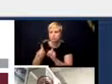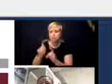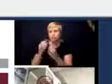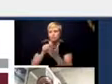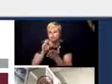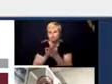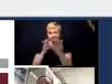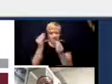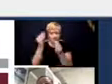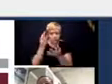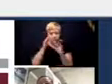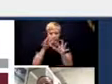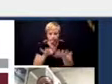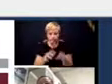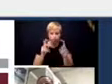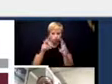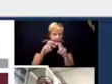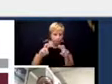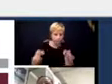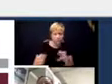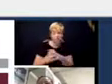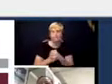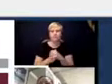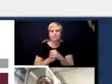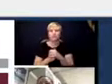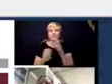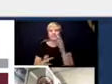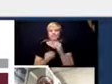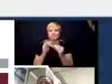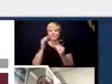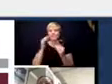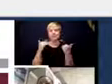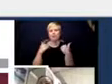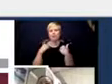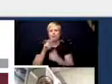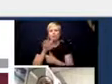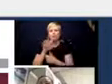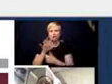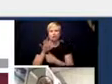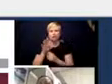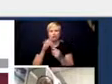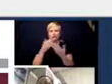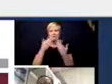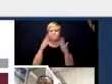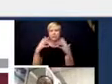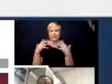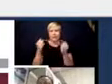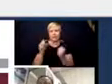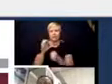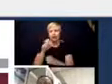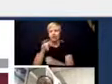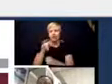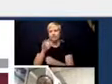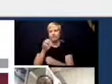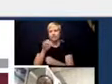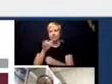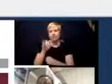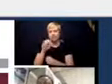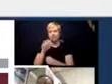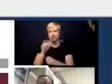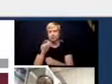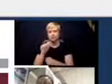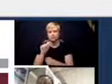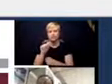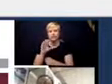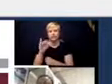some of the data analytics. Additionally, we will have 35 public health epidemiologists and case investigators, and this plan is to